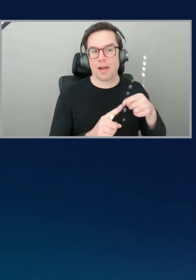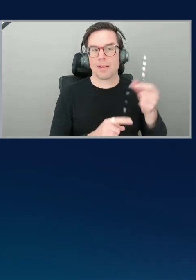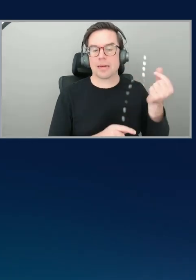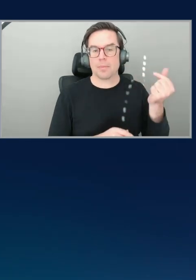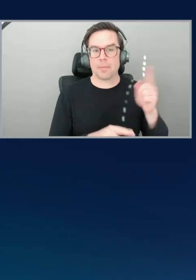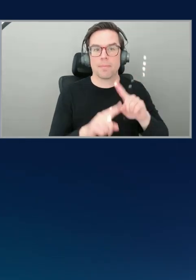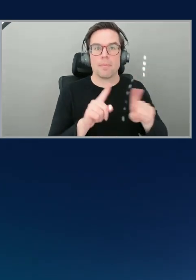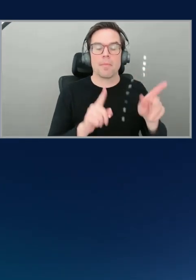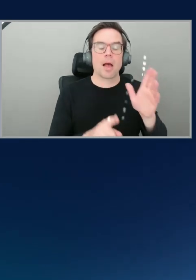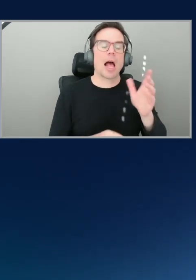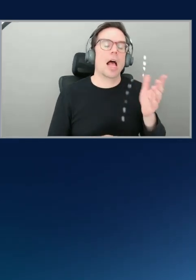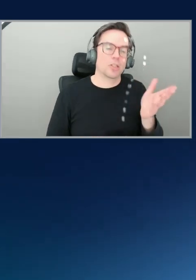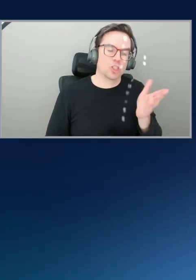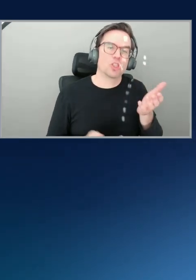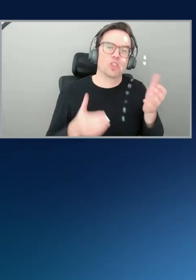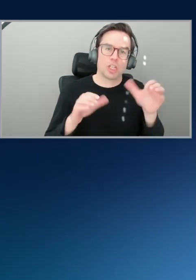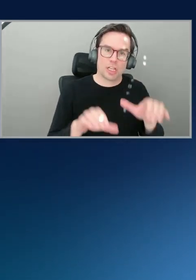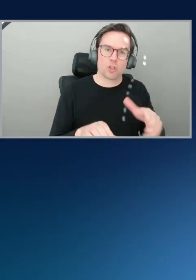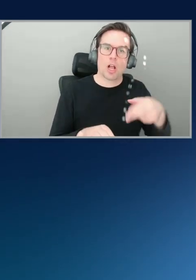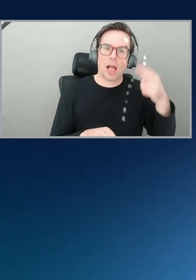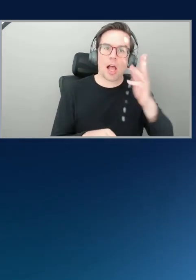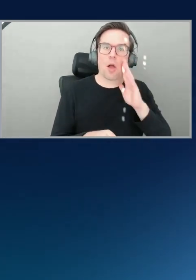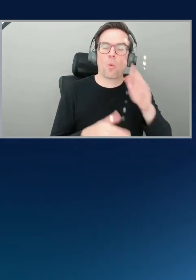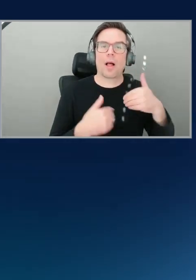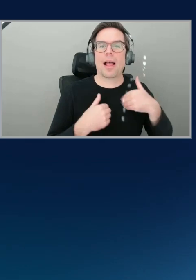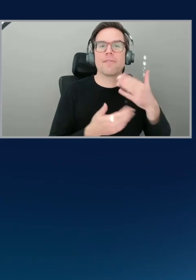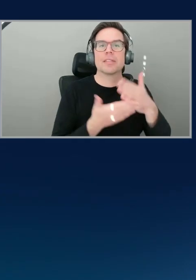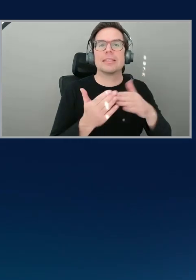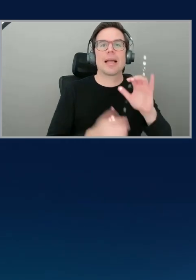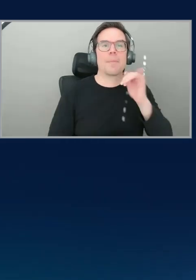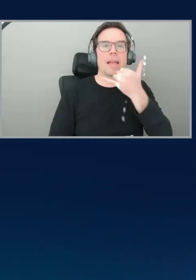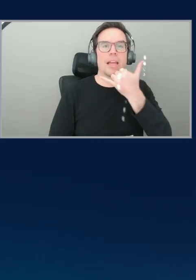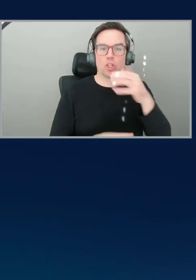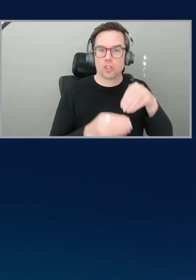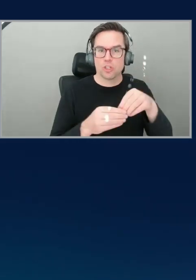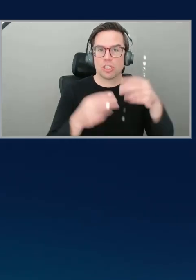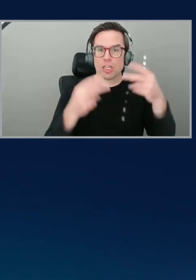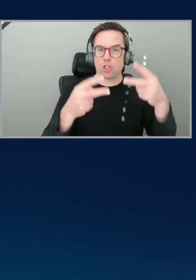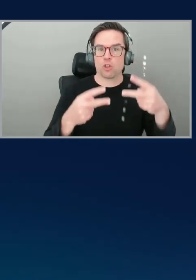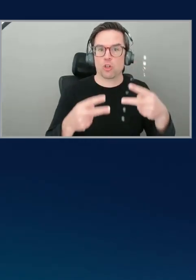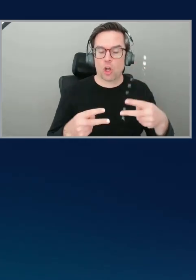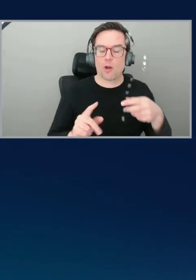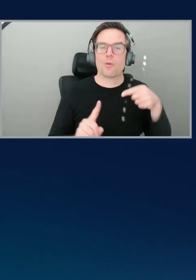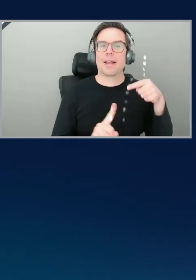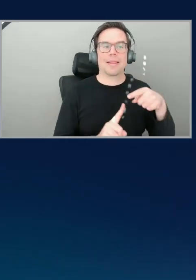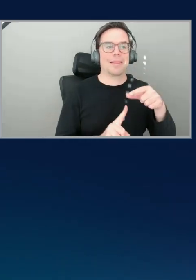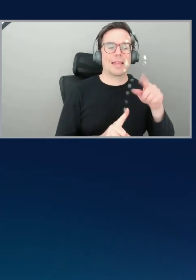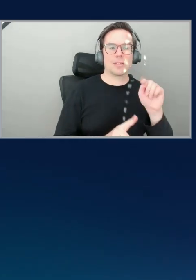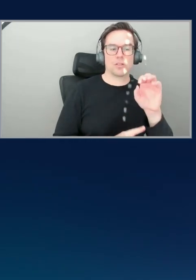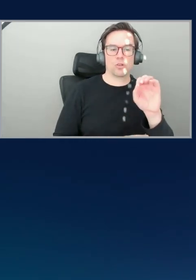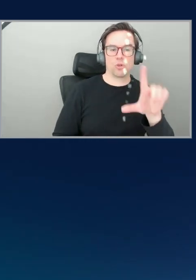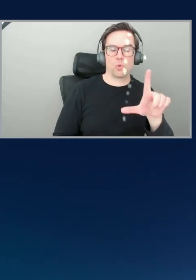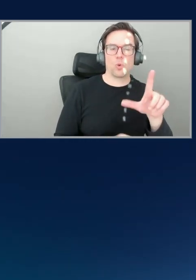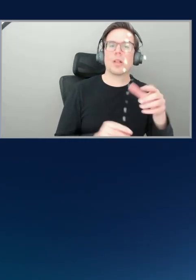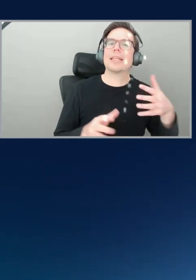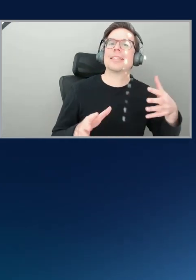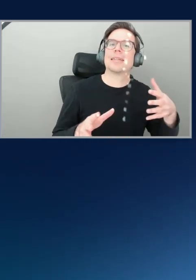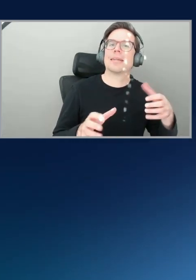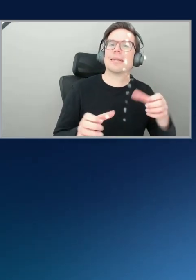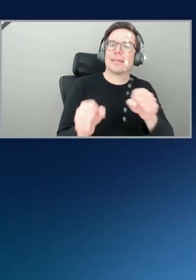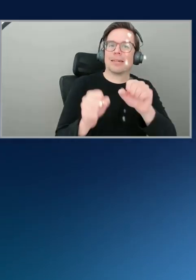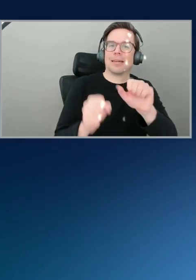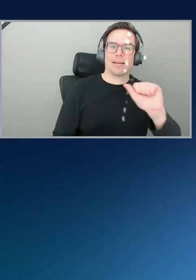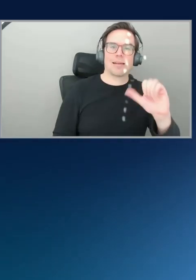code. This tool is meant to be an accelerant, not a solution. And so there will likely be work that you need to do to then go